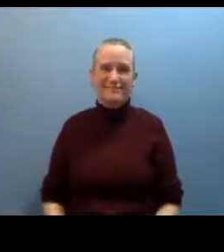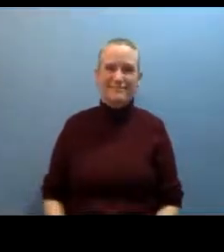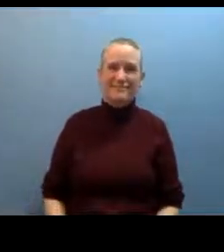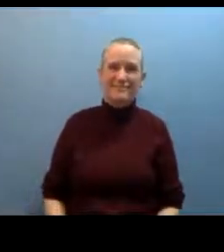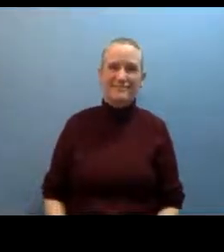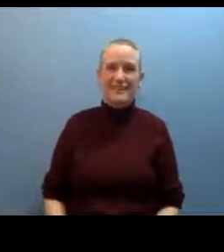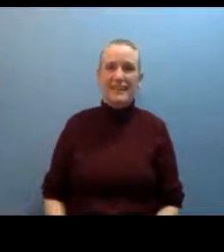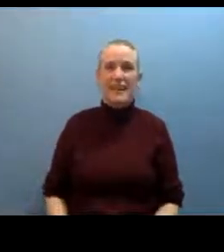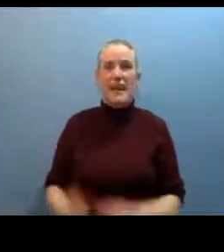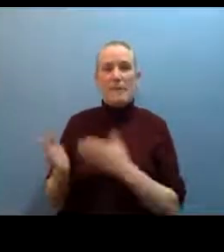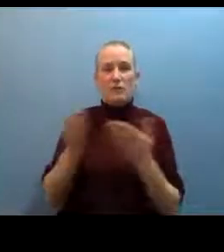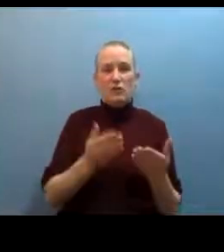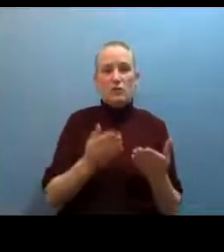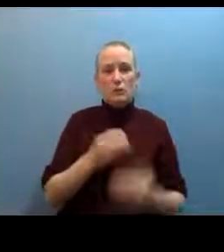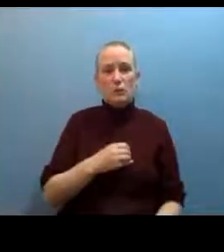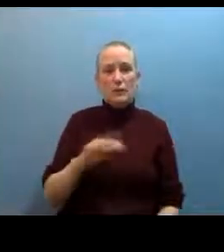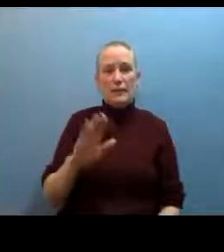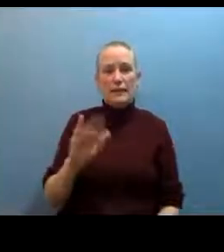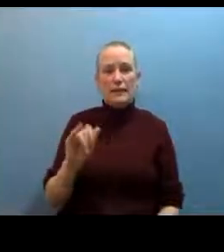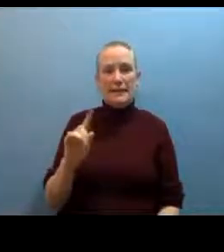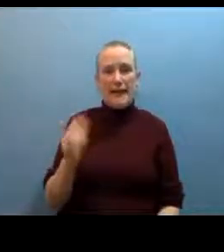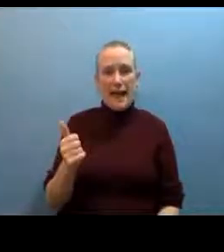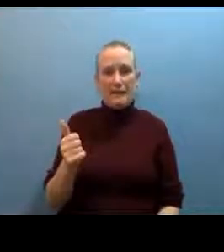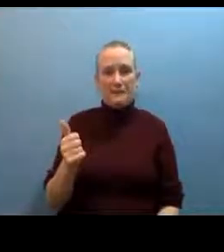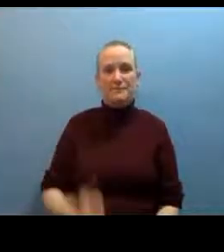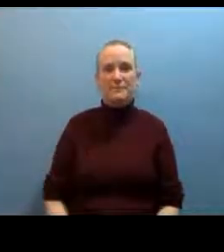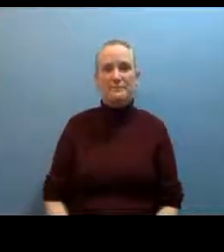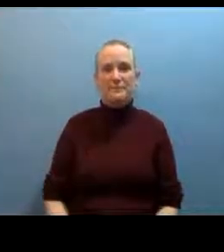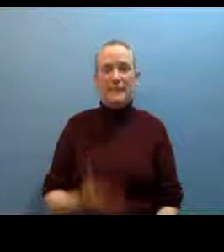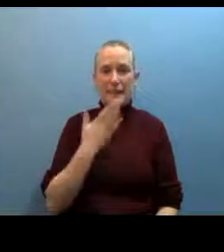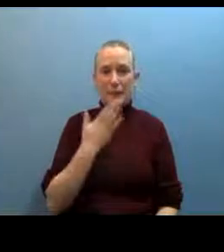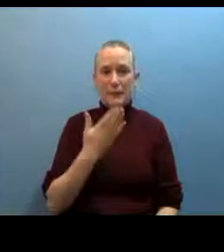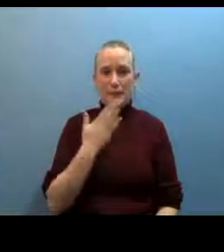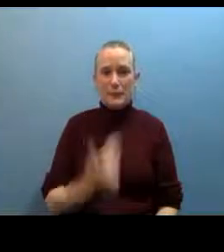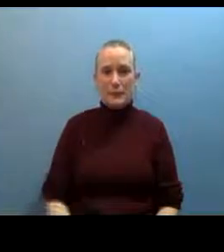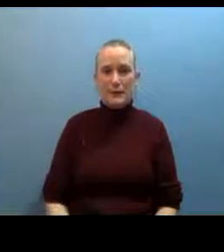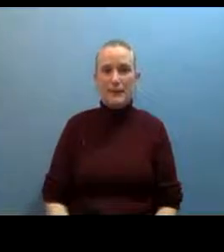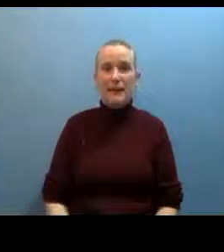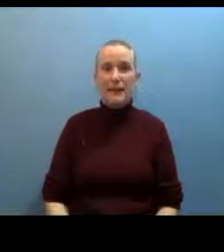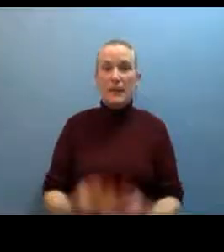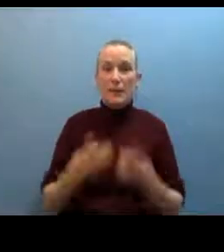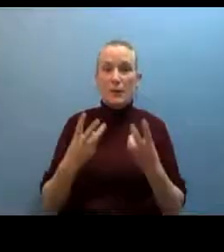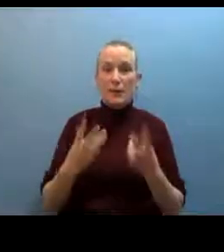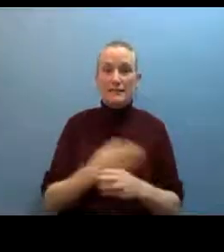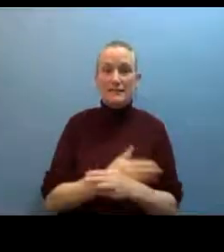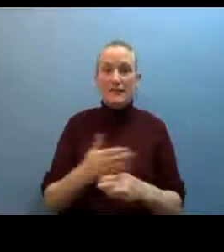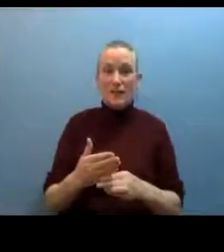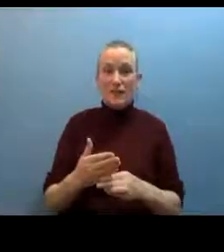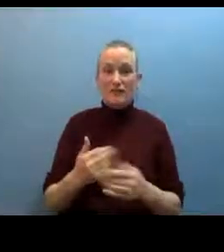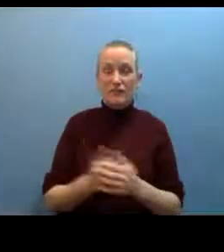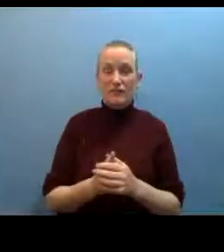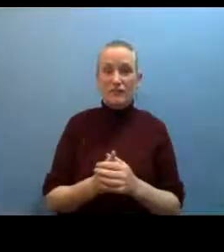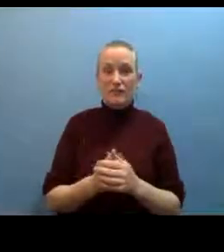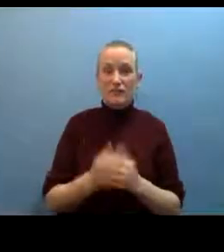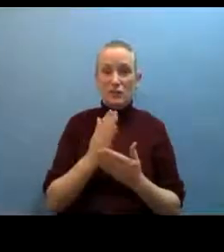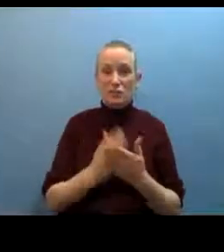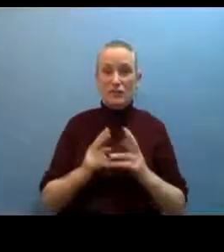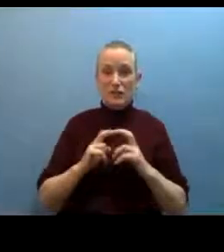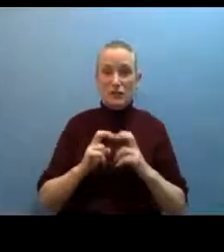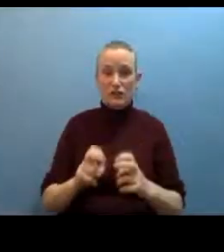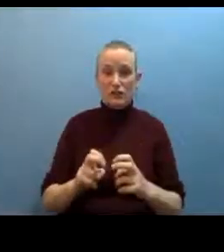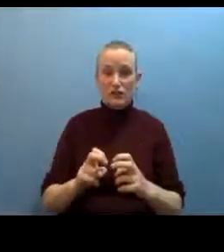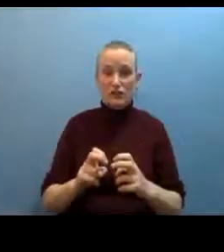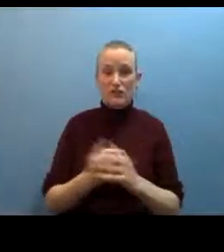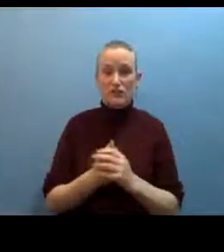So I'm going to hand over to Linda. Great, thanks, Jen. So we wanted to start off with some research that we've completed